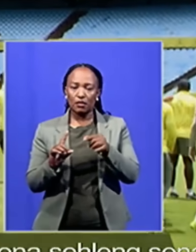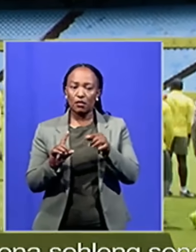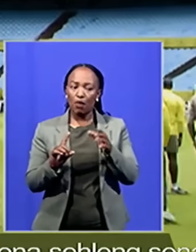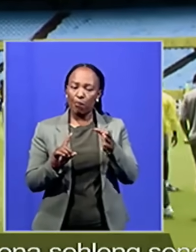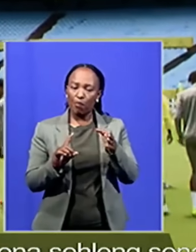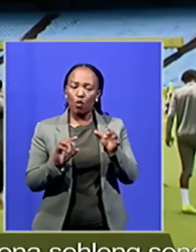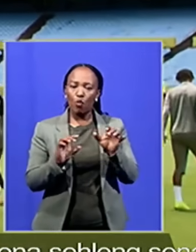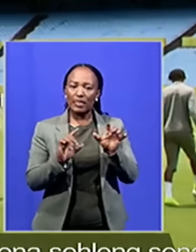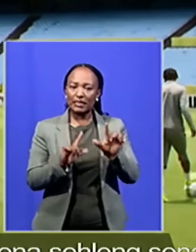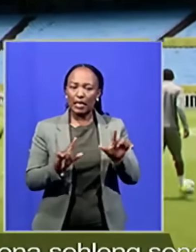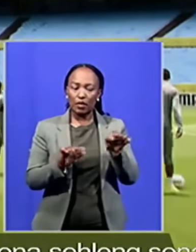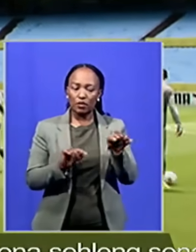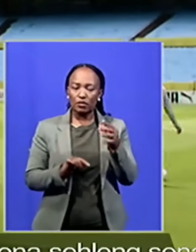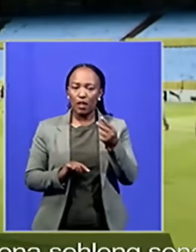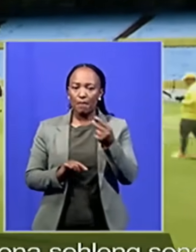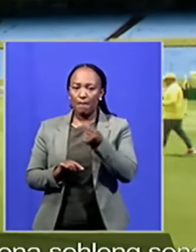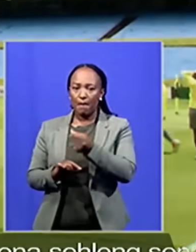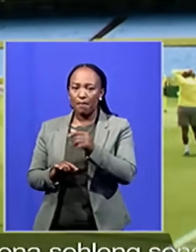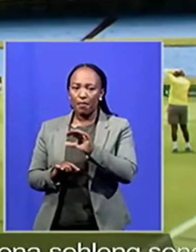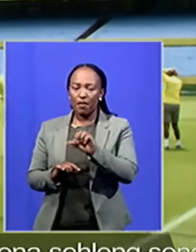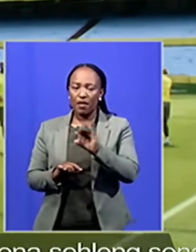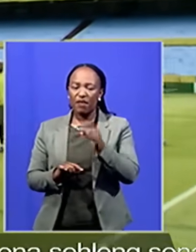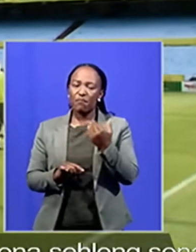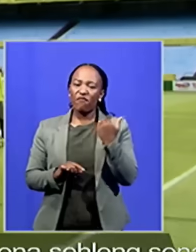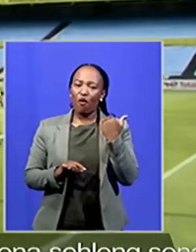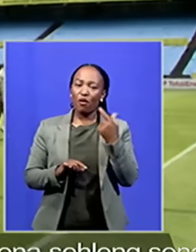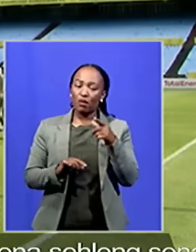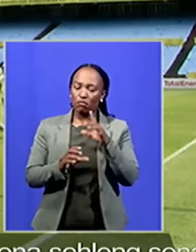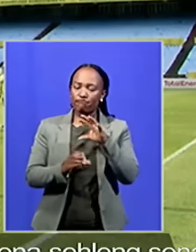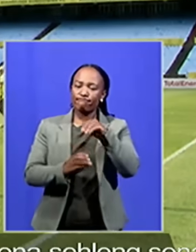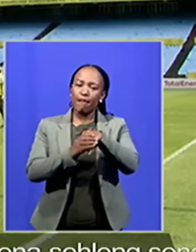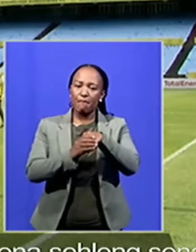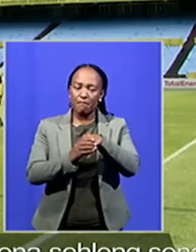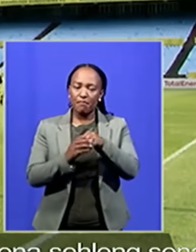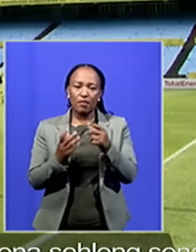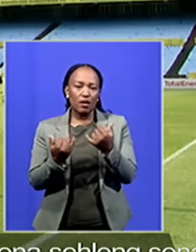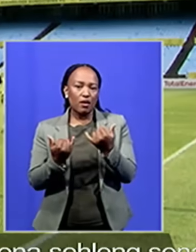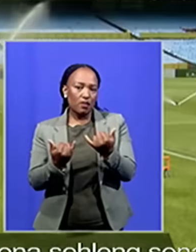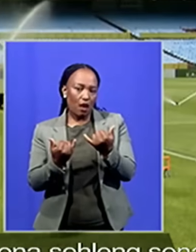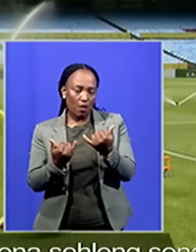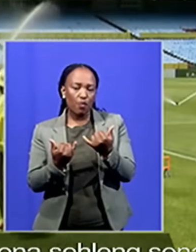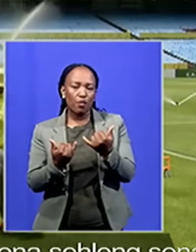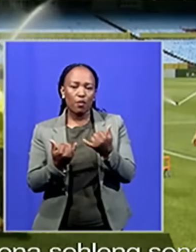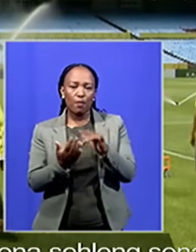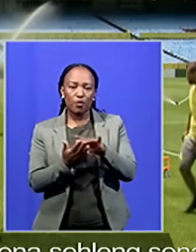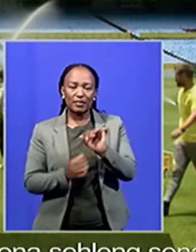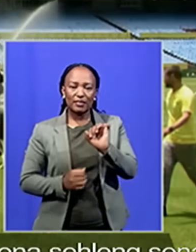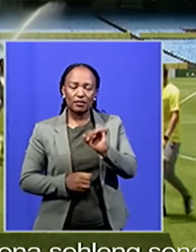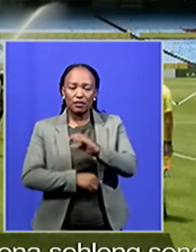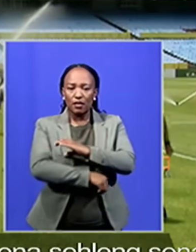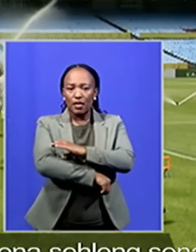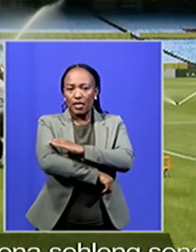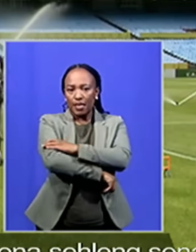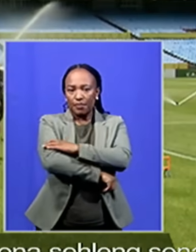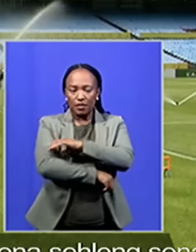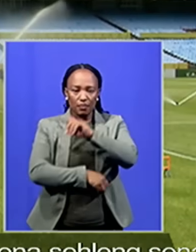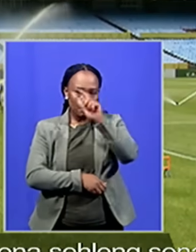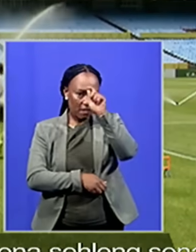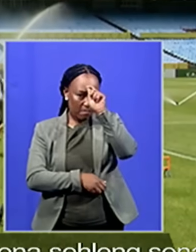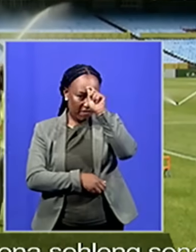se be go se fenya sebjana sa CAF Champions League. Gabiale maemo a gagwe a tšerwe ke mokaptene wa Bafana